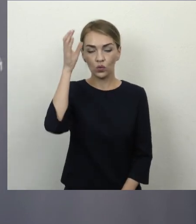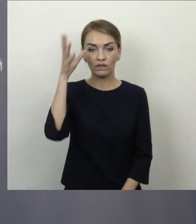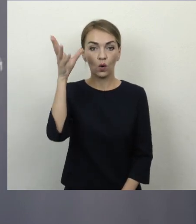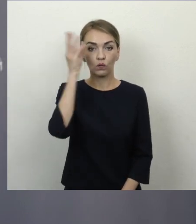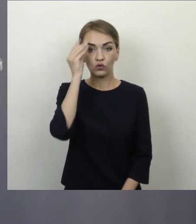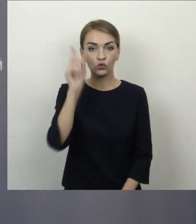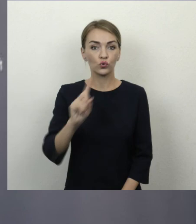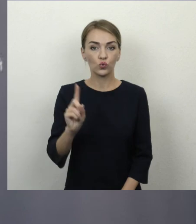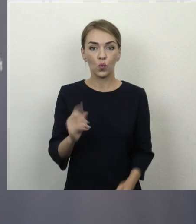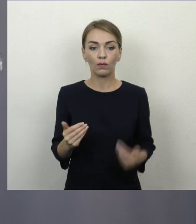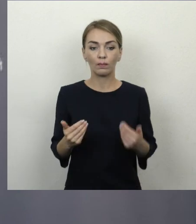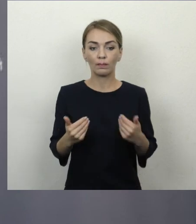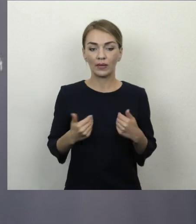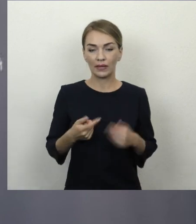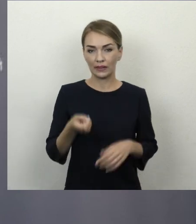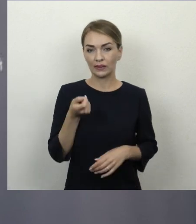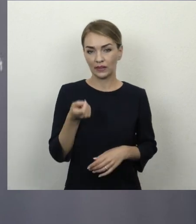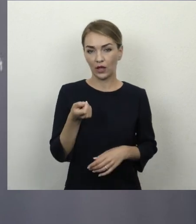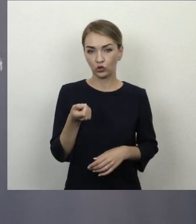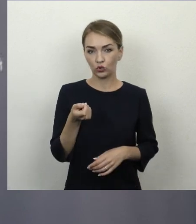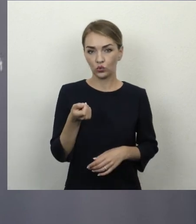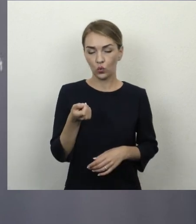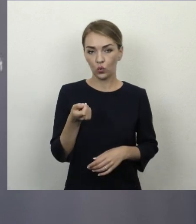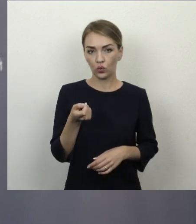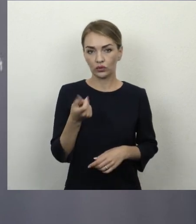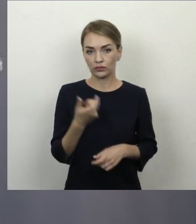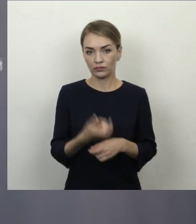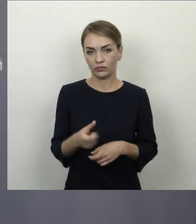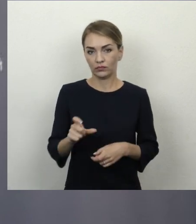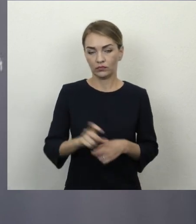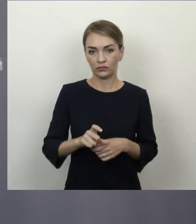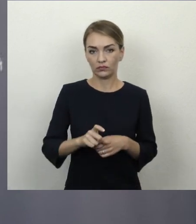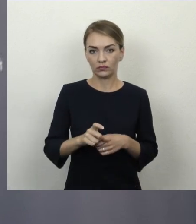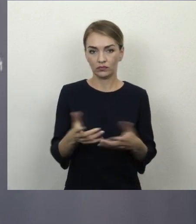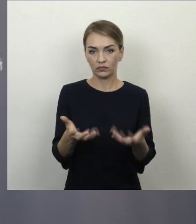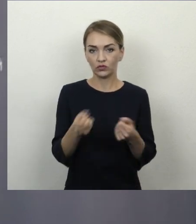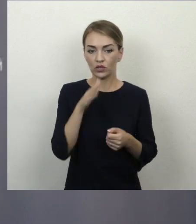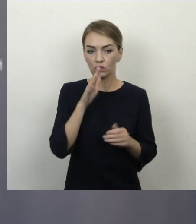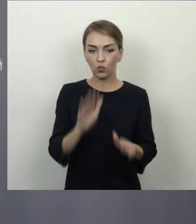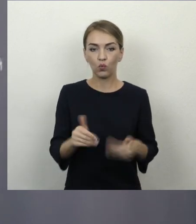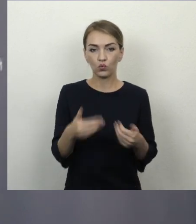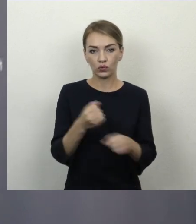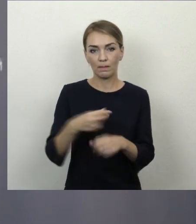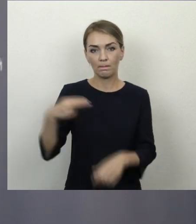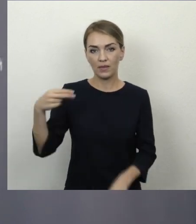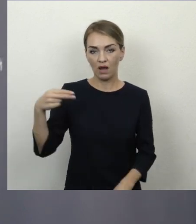Supreme Court, Doctor of Law. Since we exceeded the time,